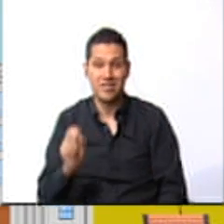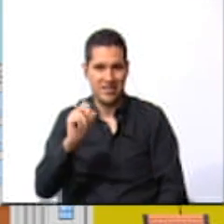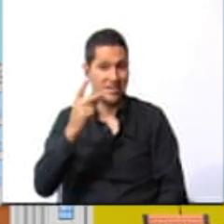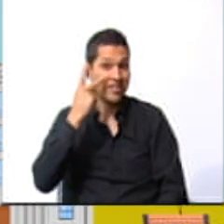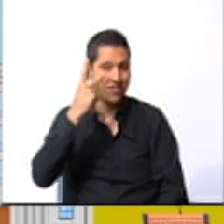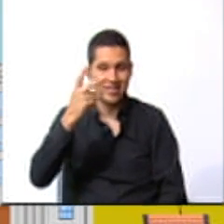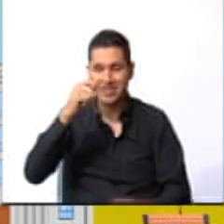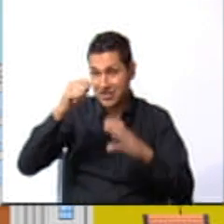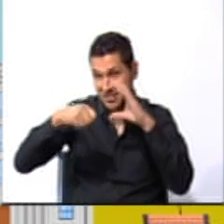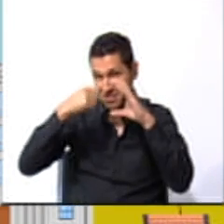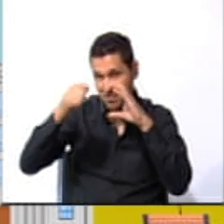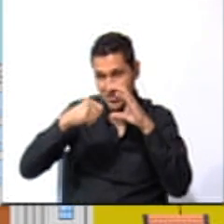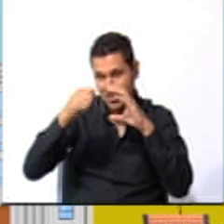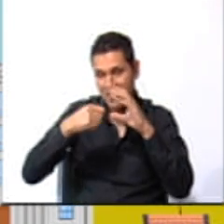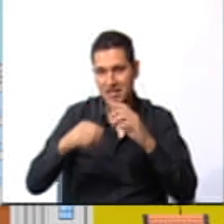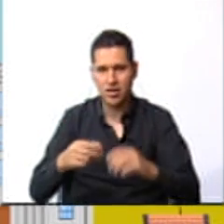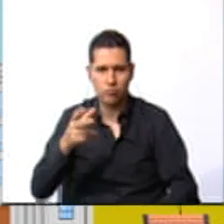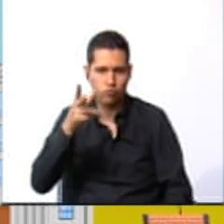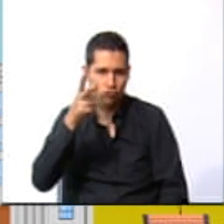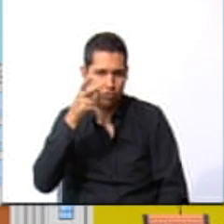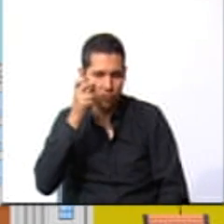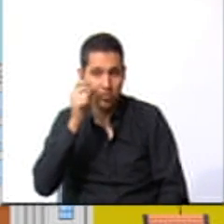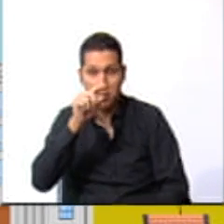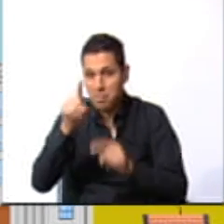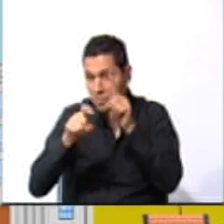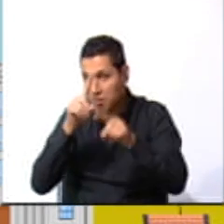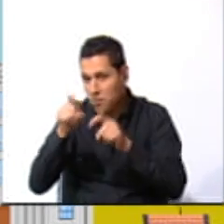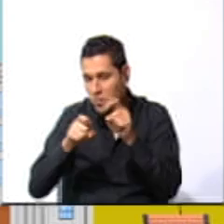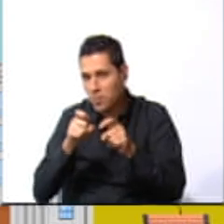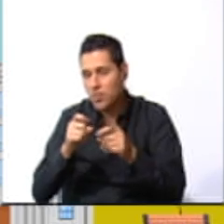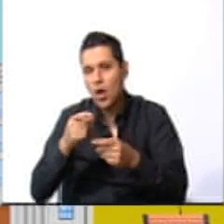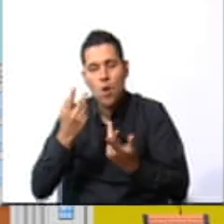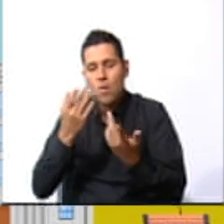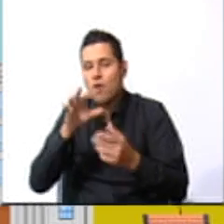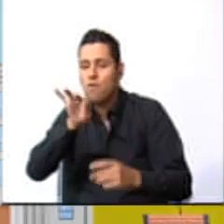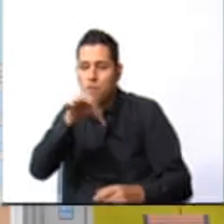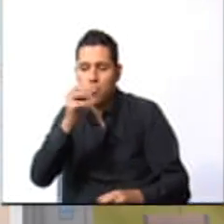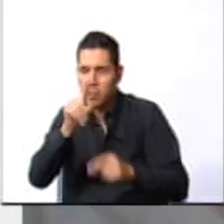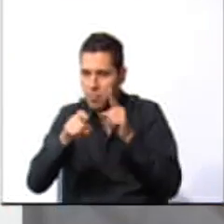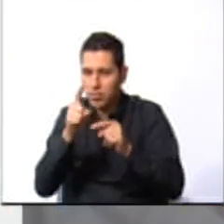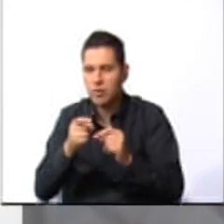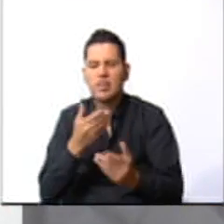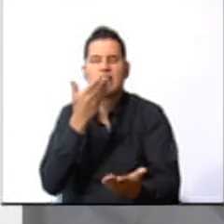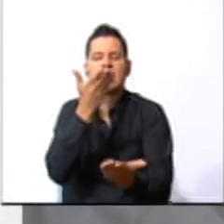video. Listen to the question, how do I get to?